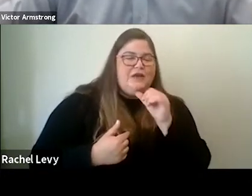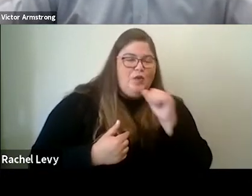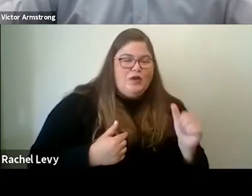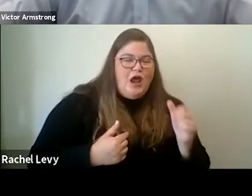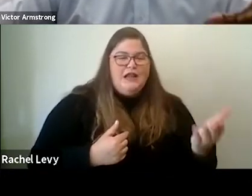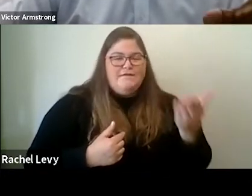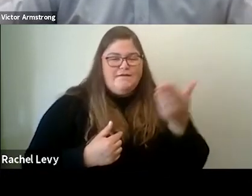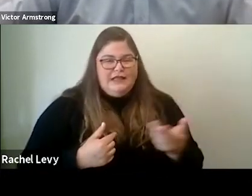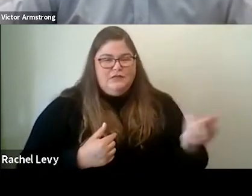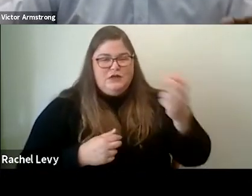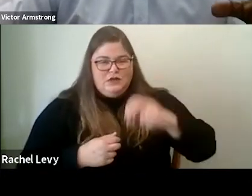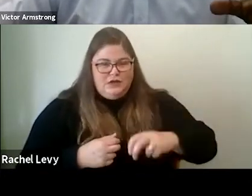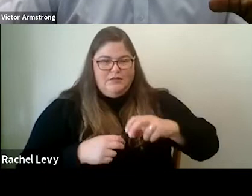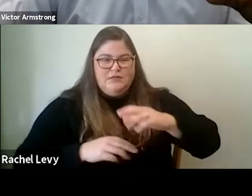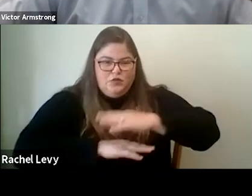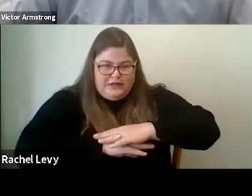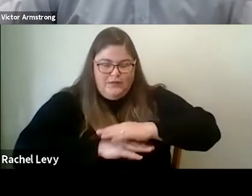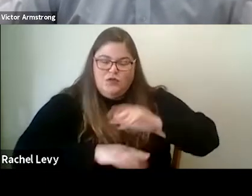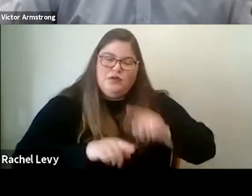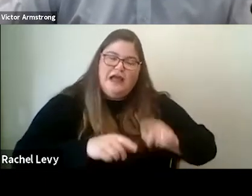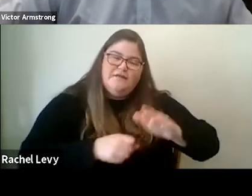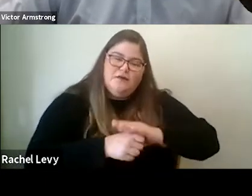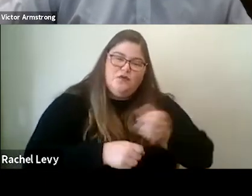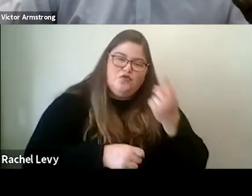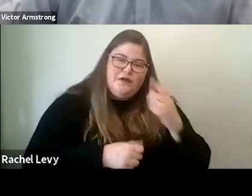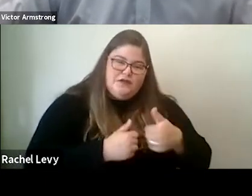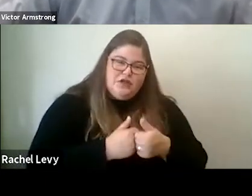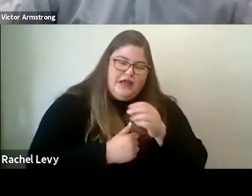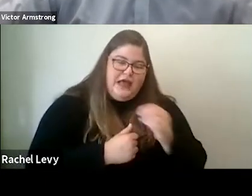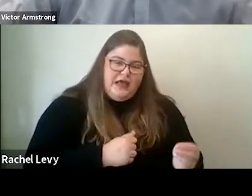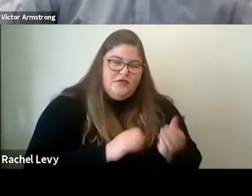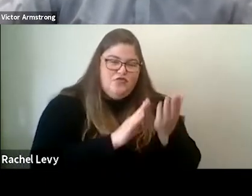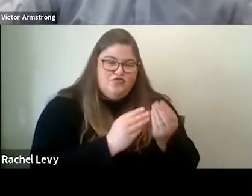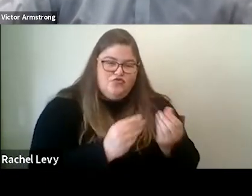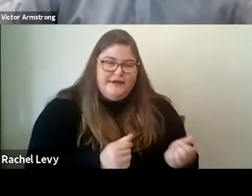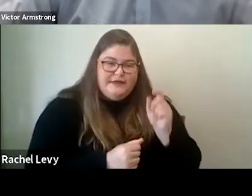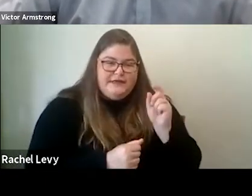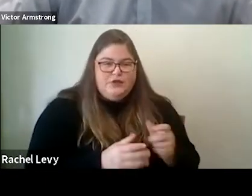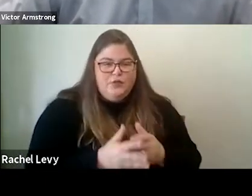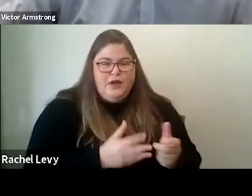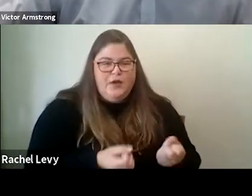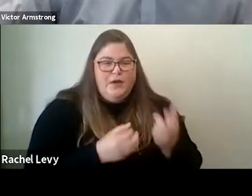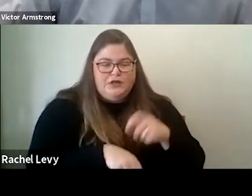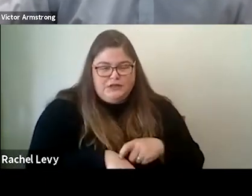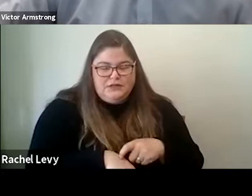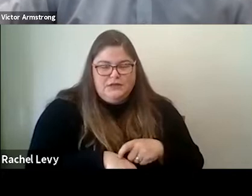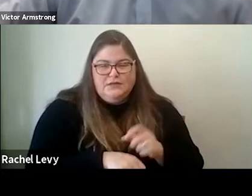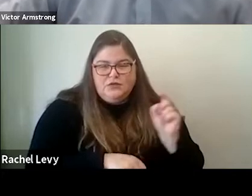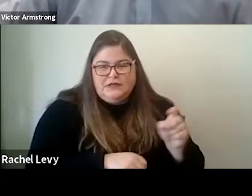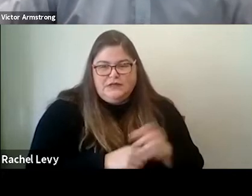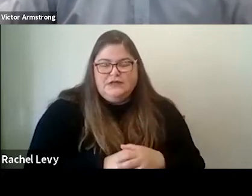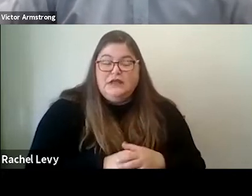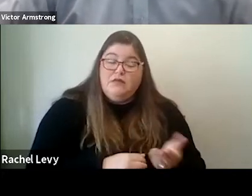cannot fully understand the challenges and address the need, no matter how well-intentioned you may be. Historically marginalized